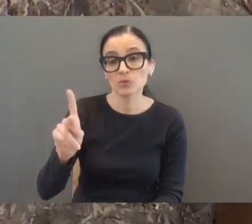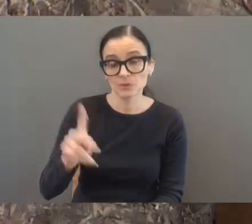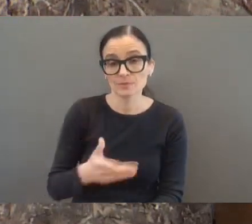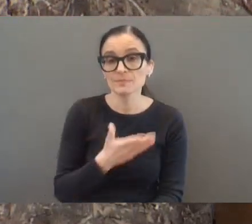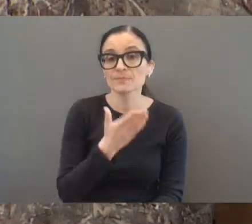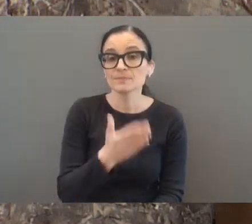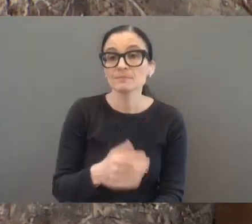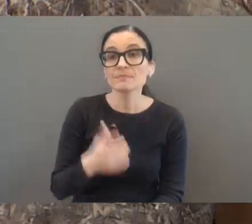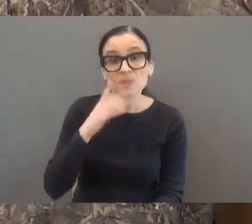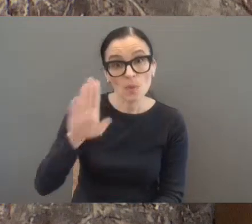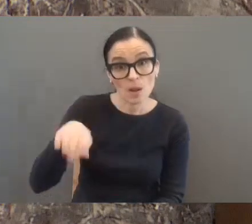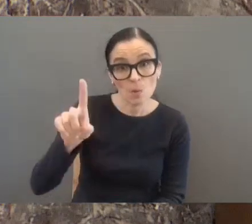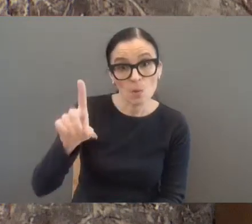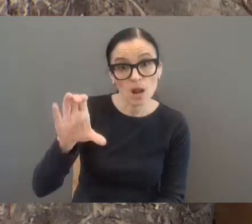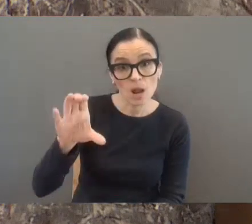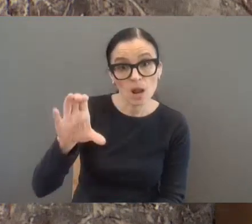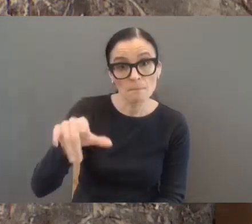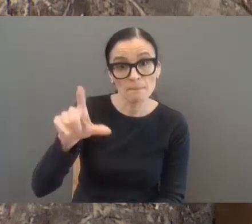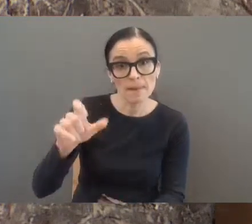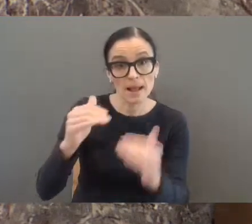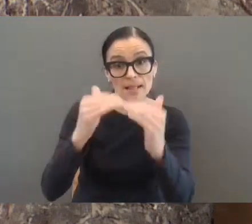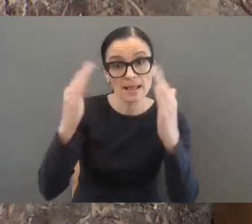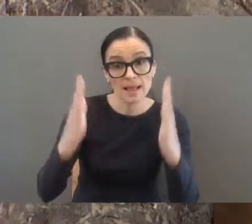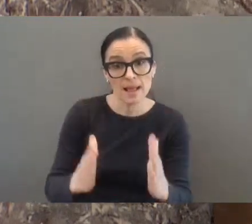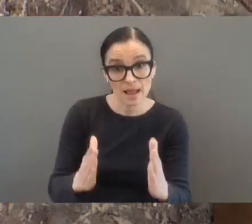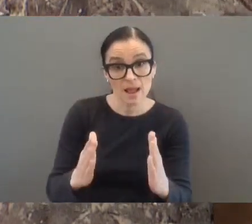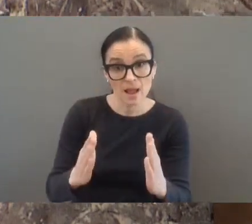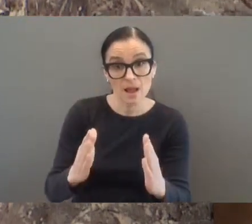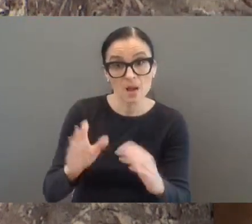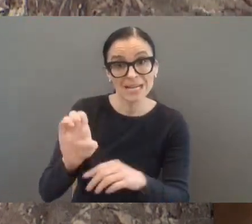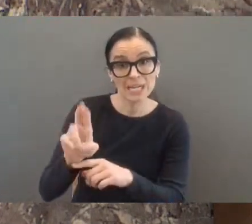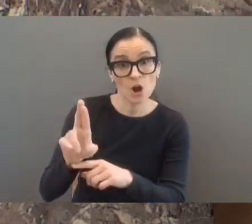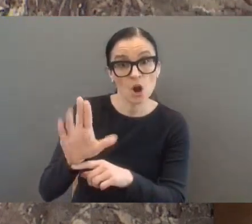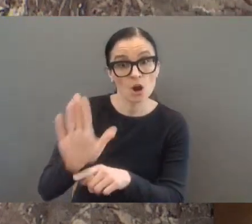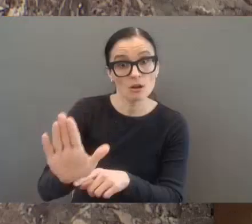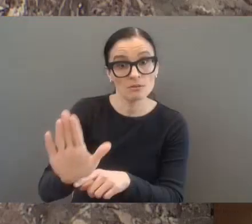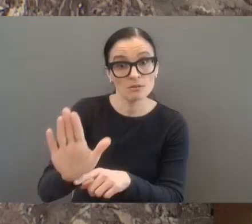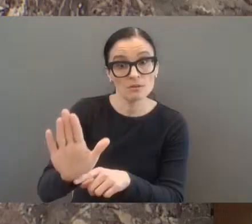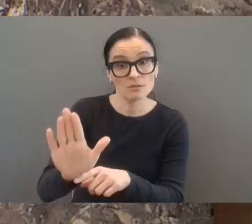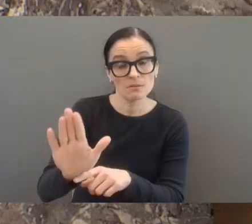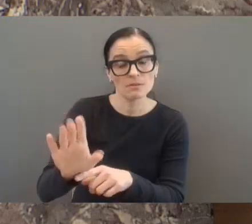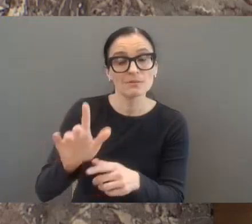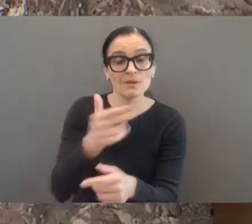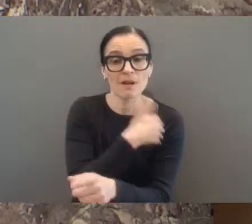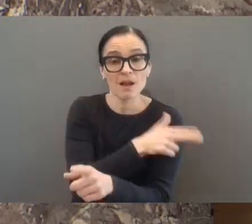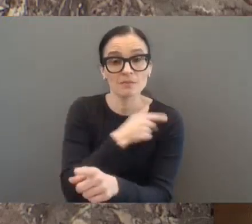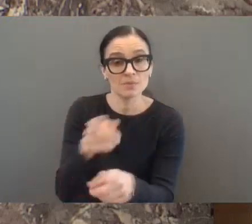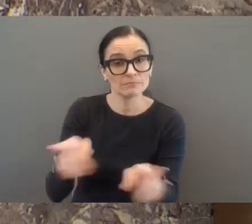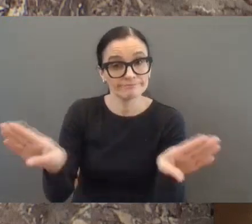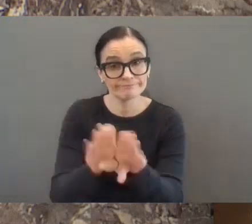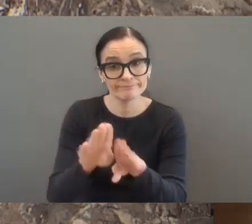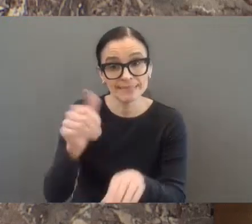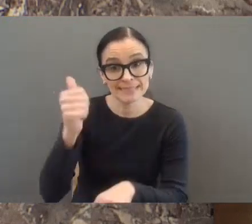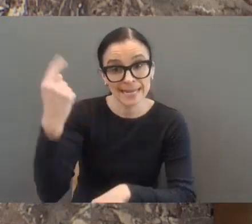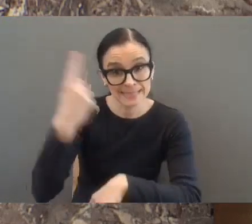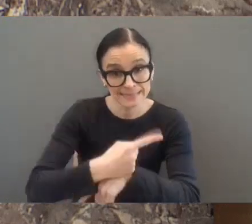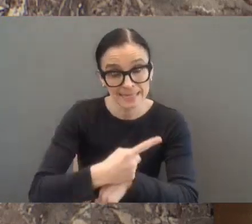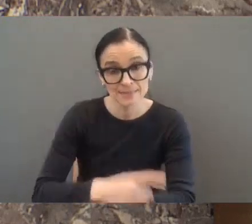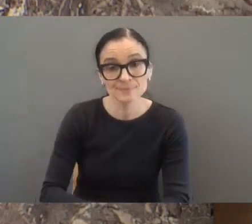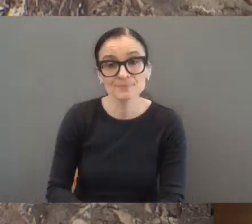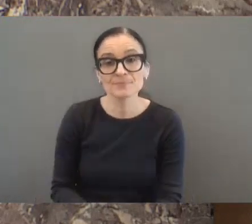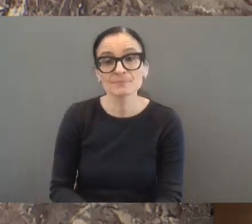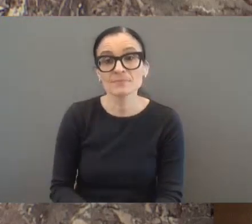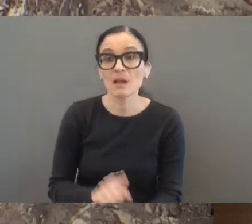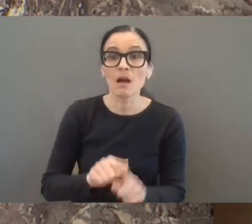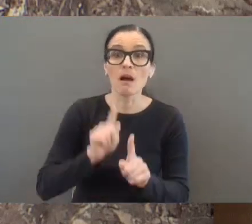Inland Hospital is 2 hours, over 200-kilometer drive. Mr. Speaker, why is the Premier forcing people to drive for hours for